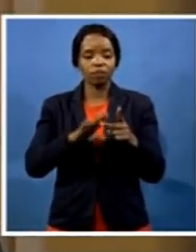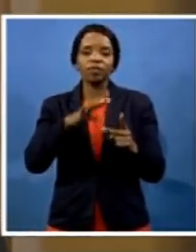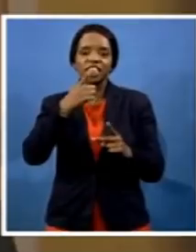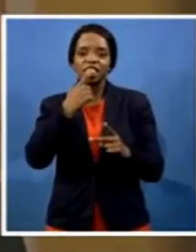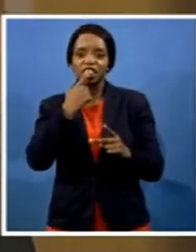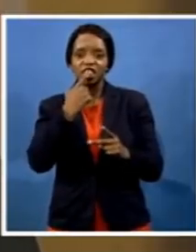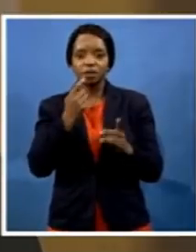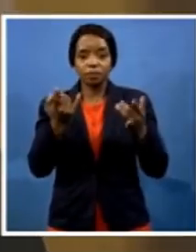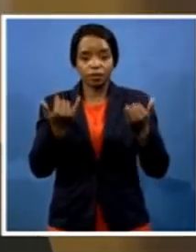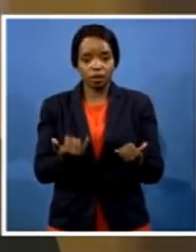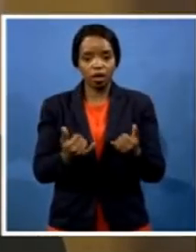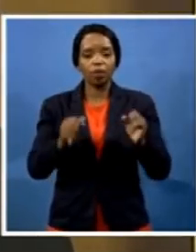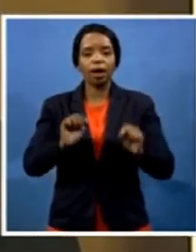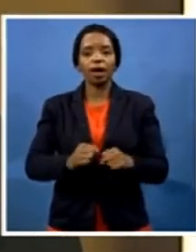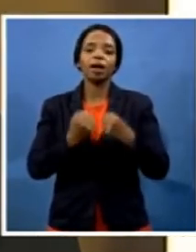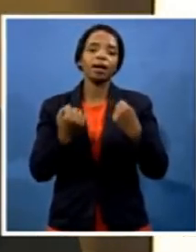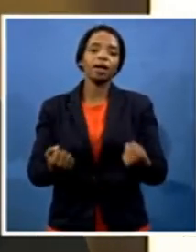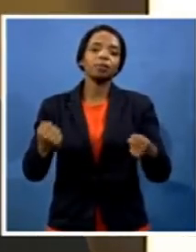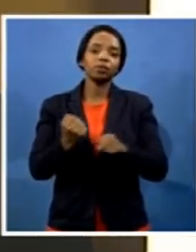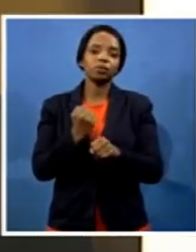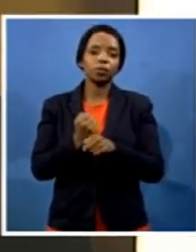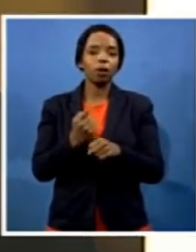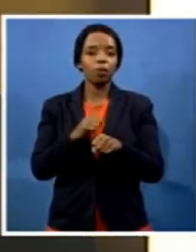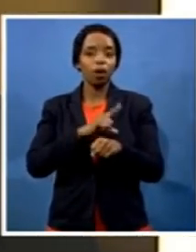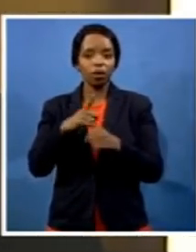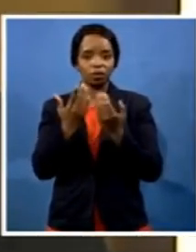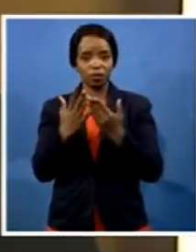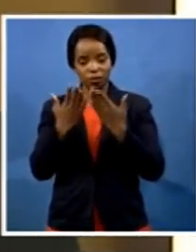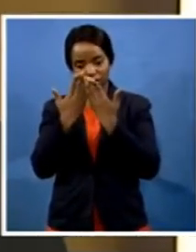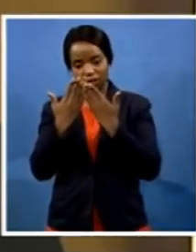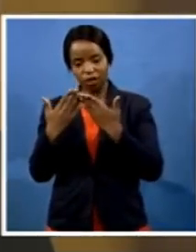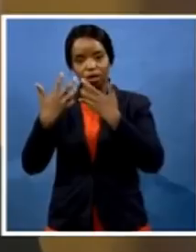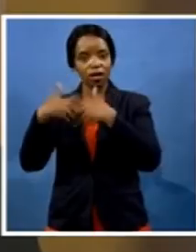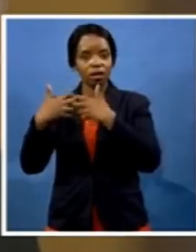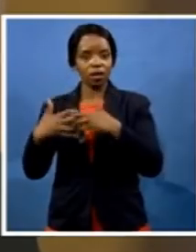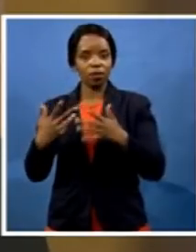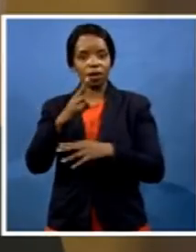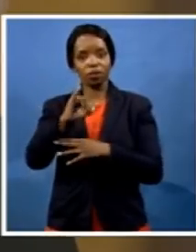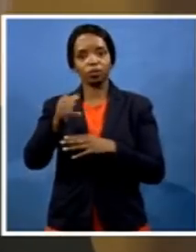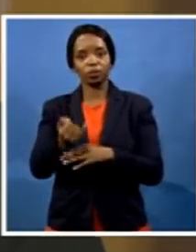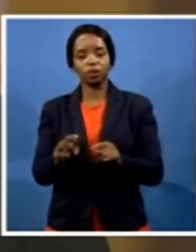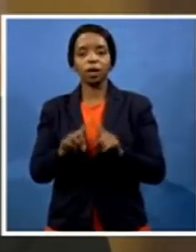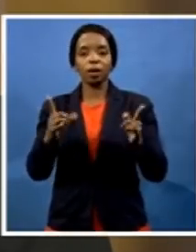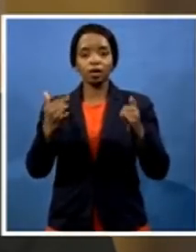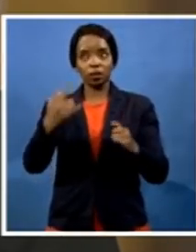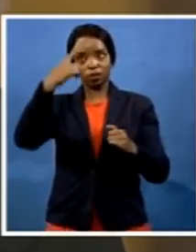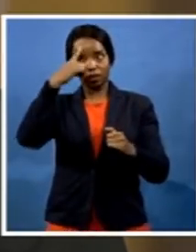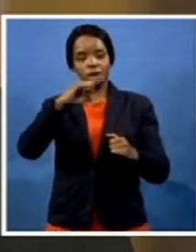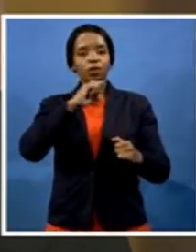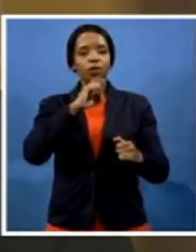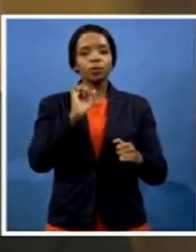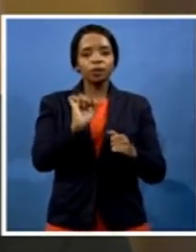any recycling work, and as a result, then he's decided to use his plastics productively to create these